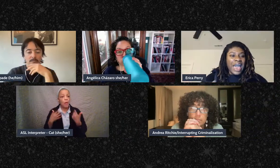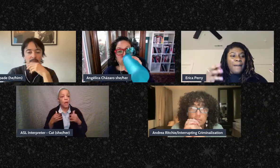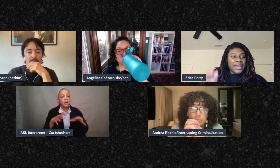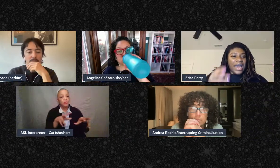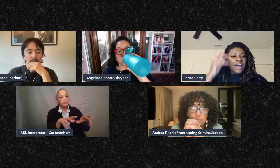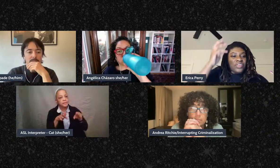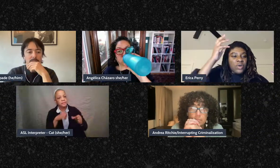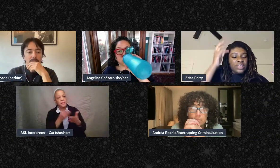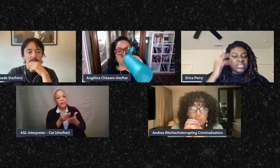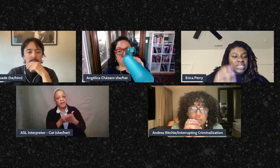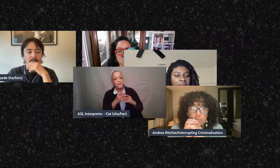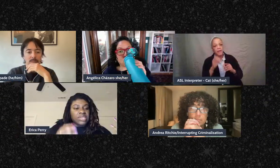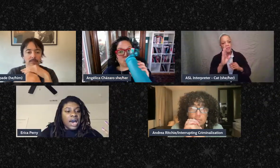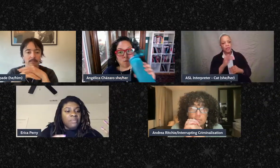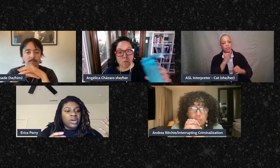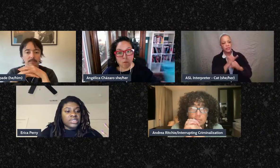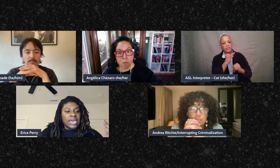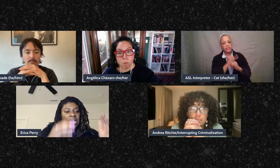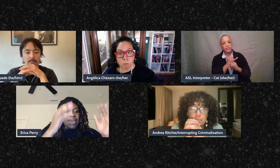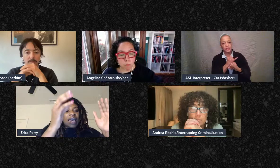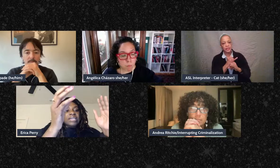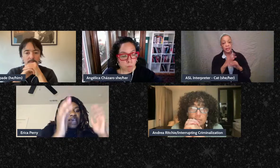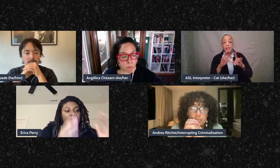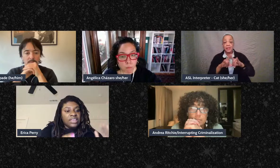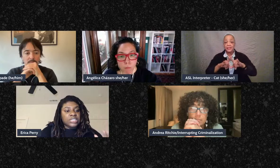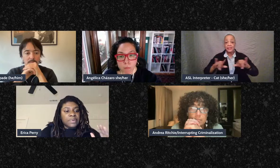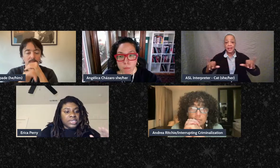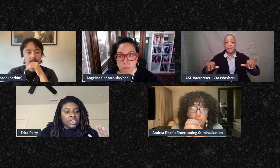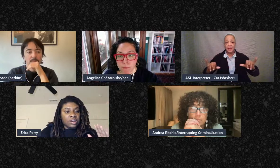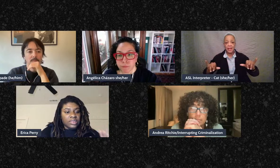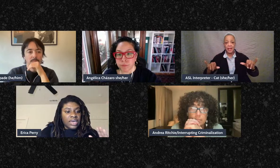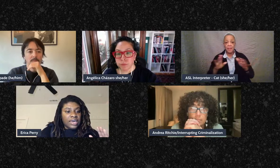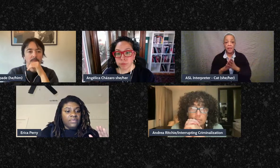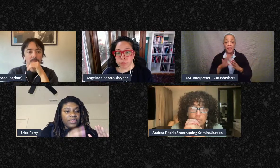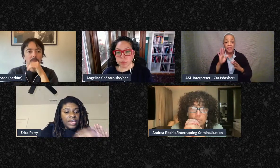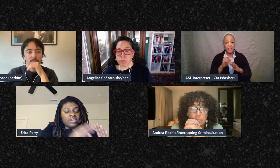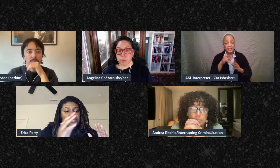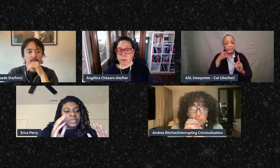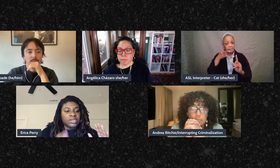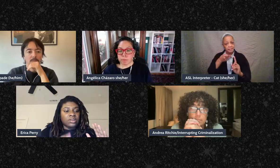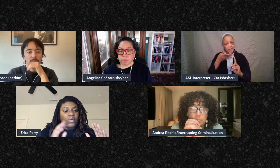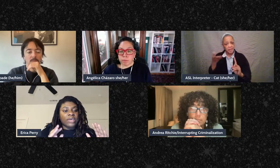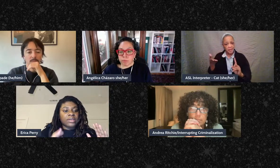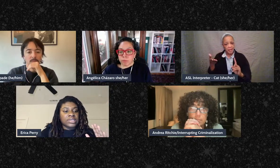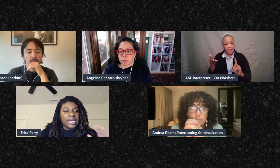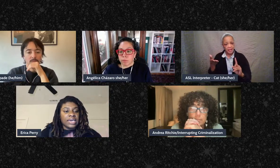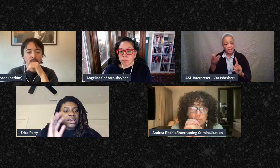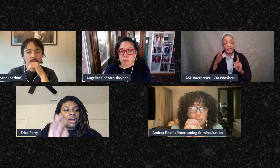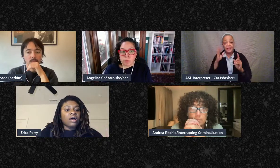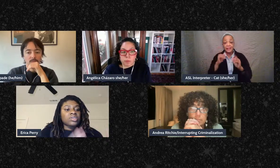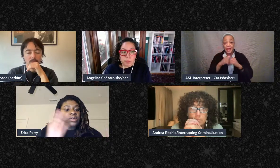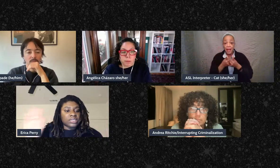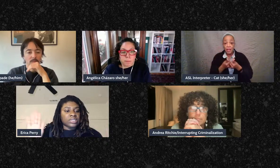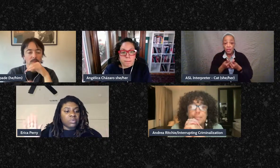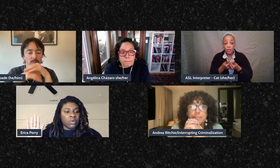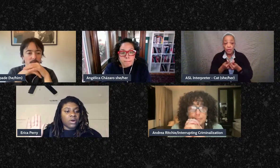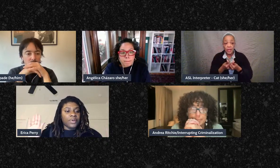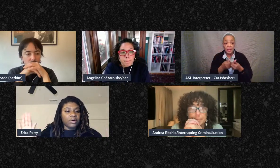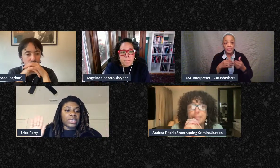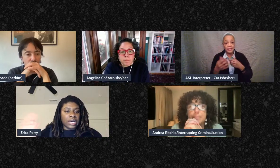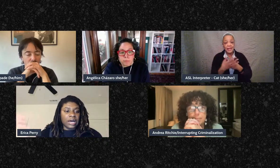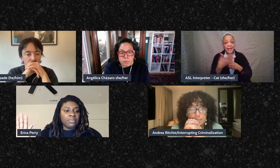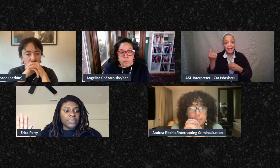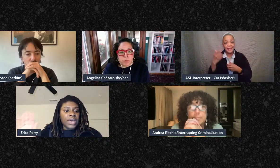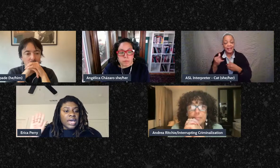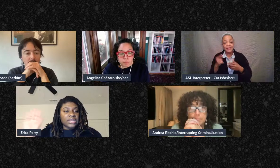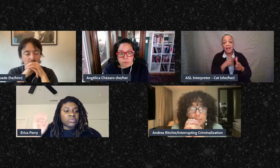right? But now I think at the same time, we're saying like, take this particular thing, here's the particular way you can take it. And also this is what we're